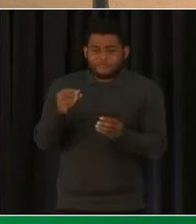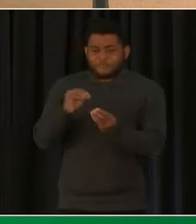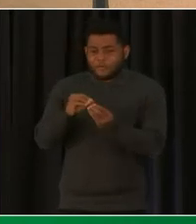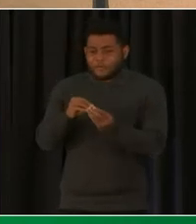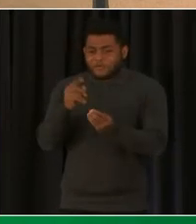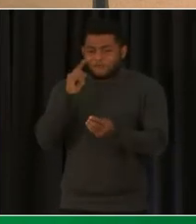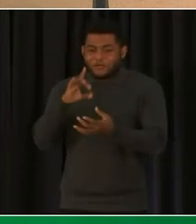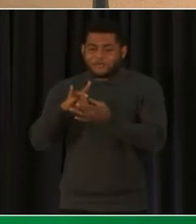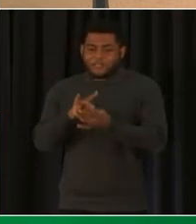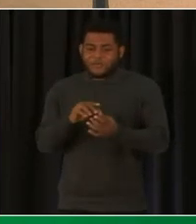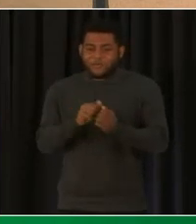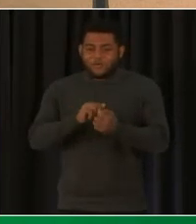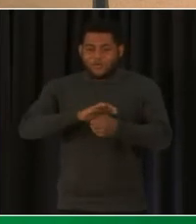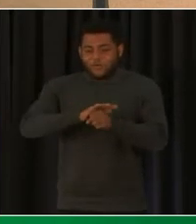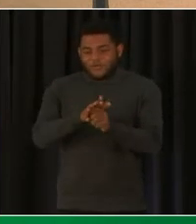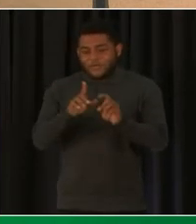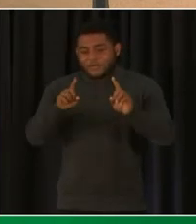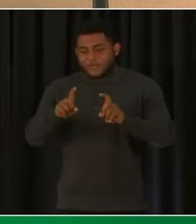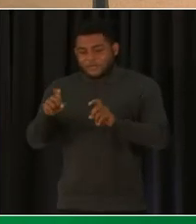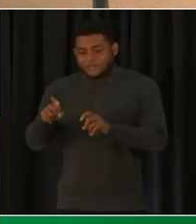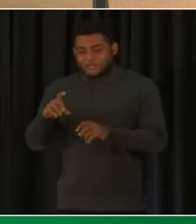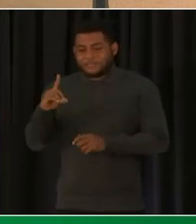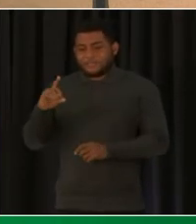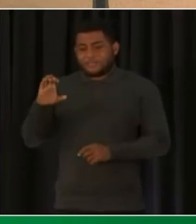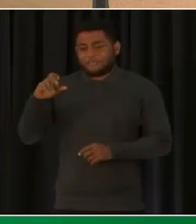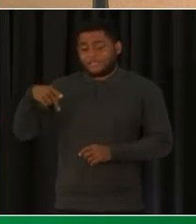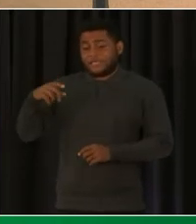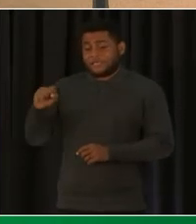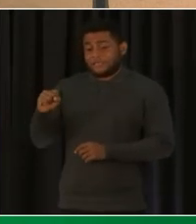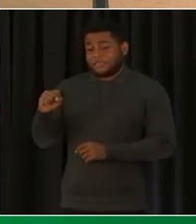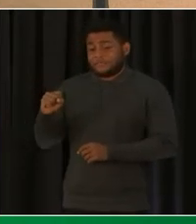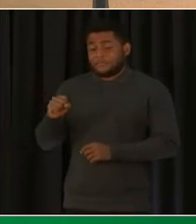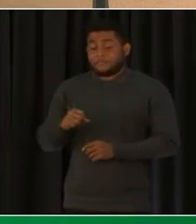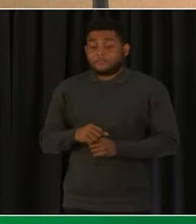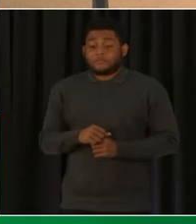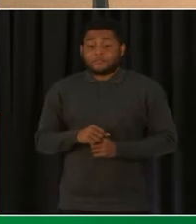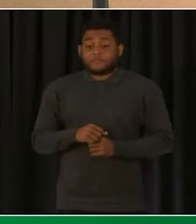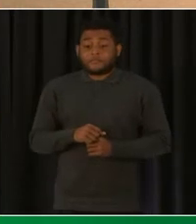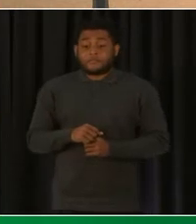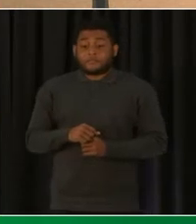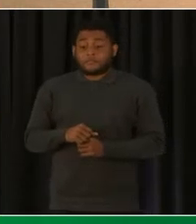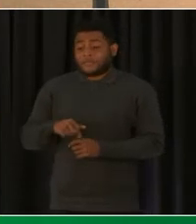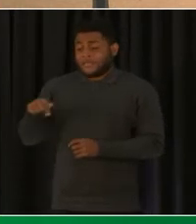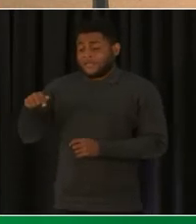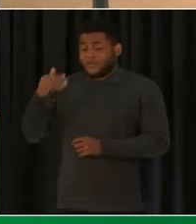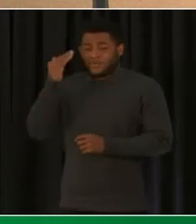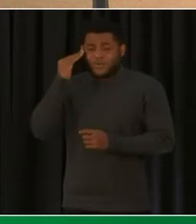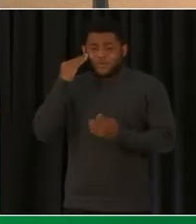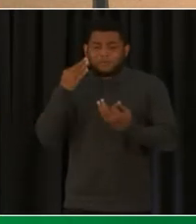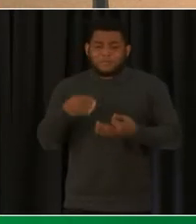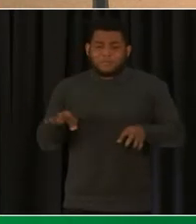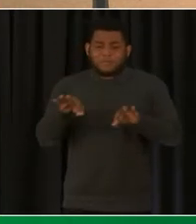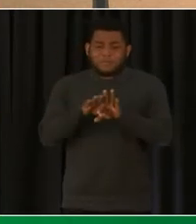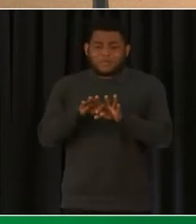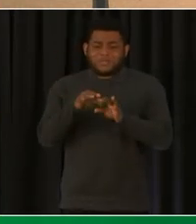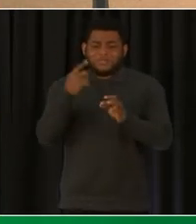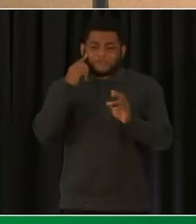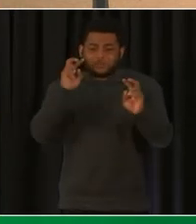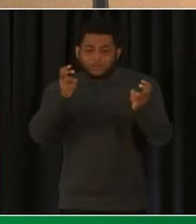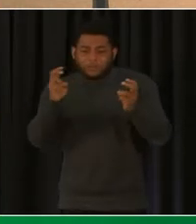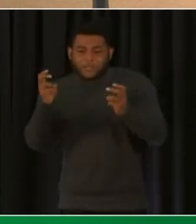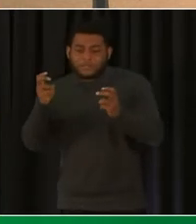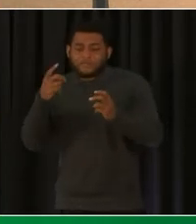COVID testing in DCPS. We chose this question because we know that this is a very important topic to family, and